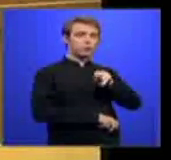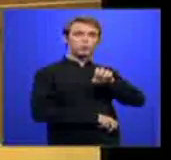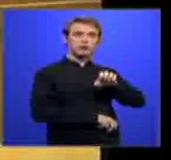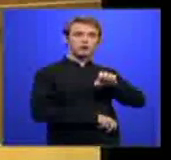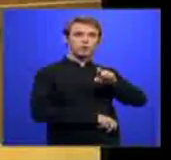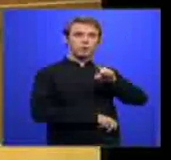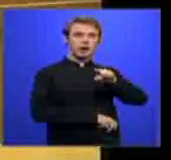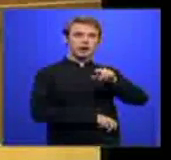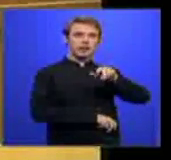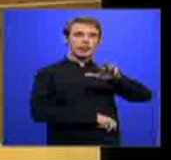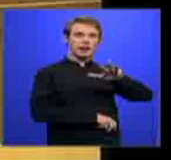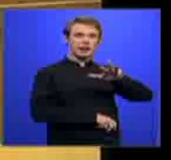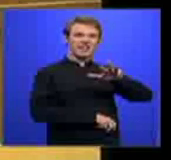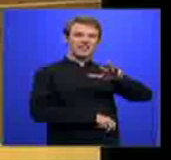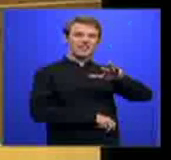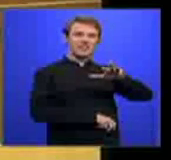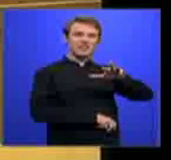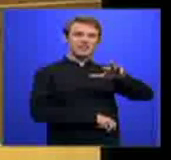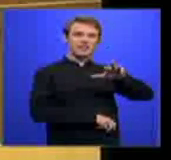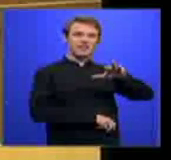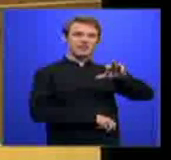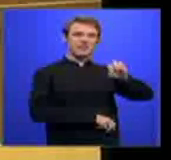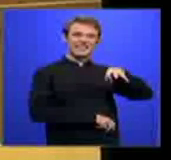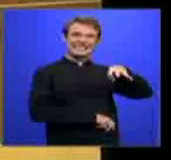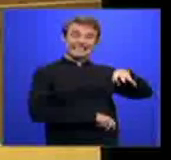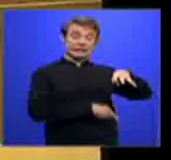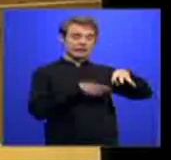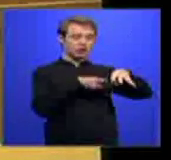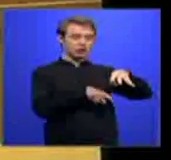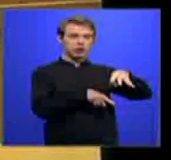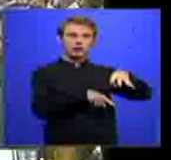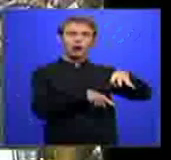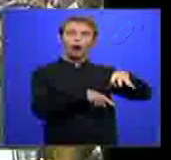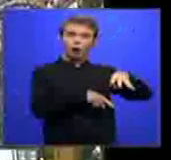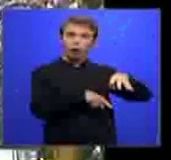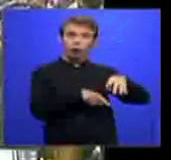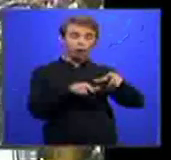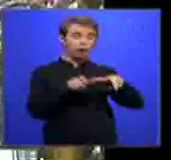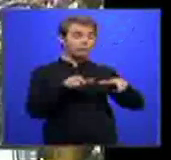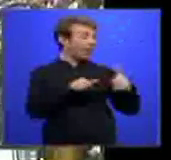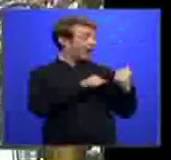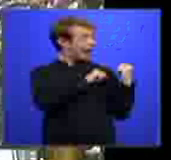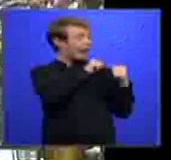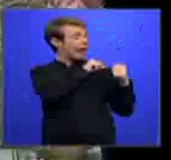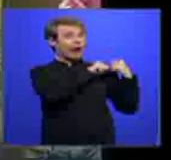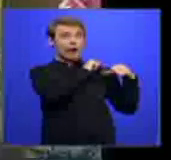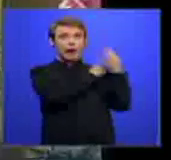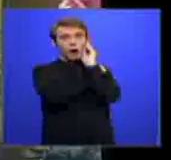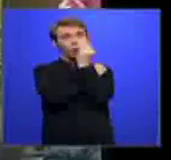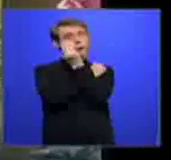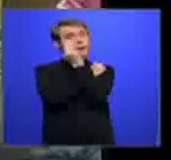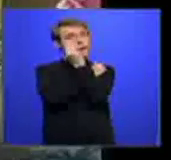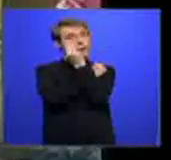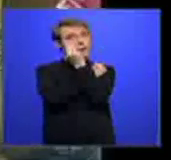cut-off date to accommodate claims by the descendants of the Khoi and San.